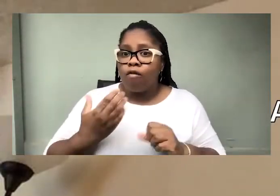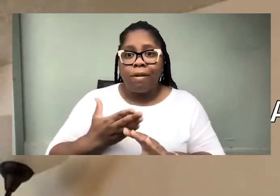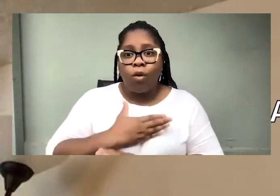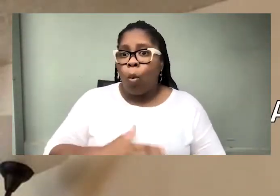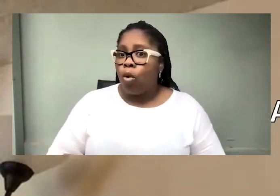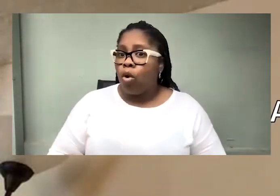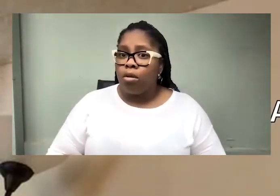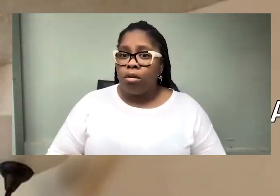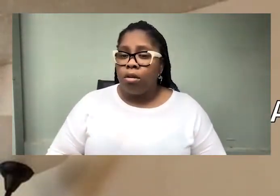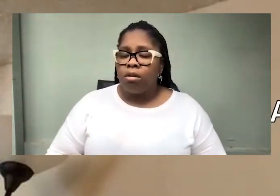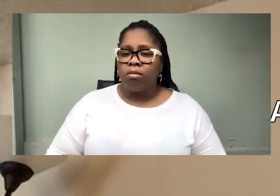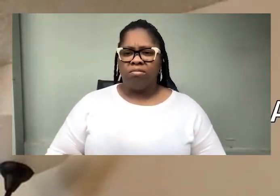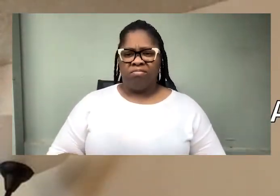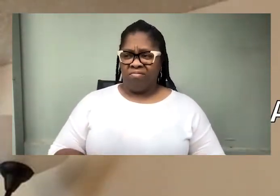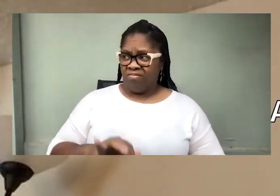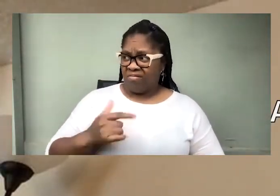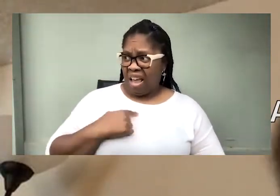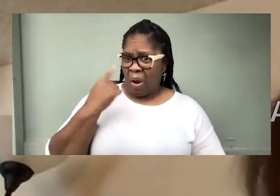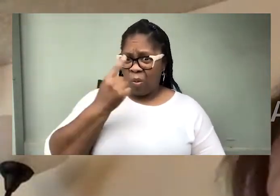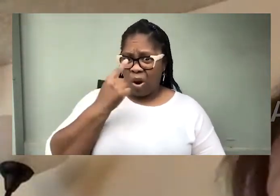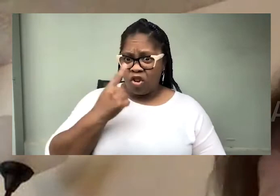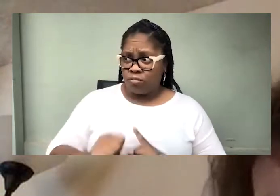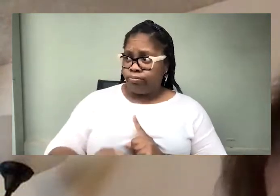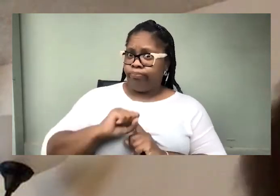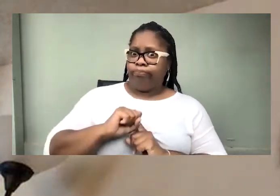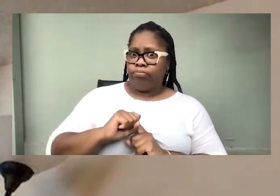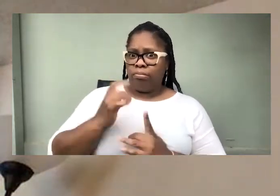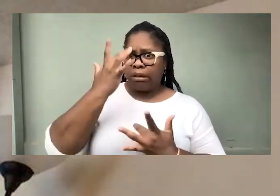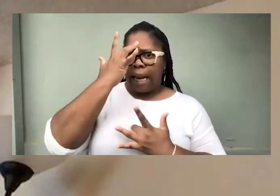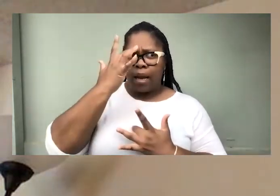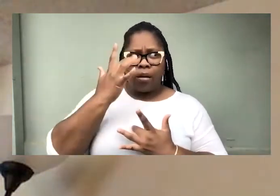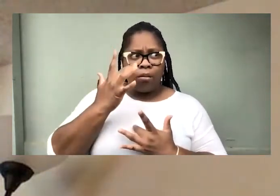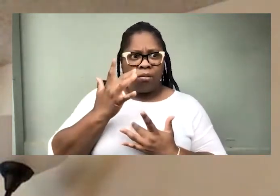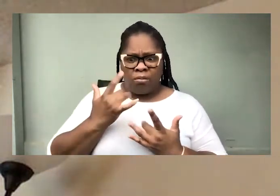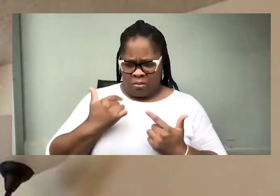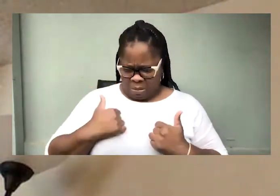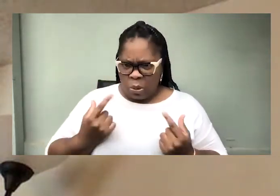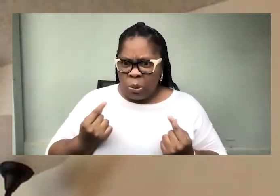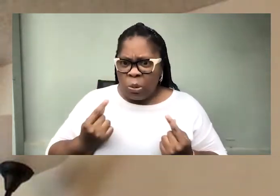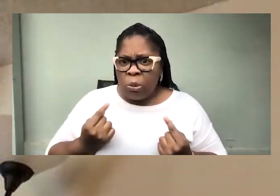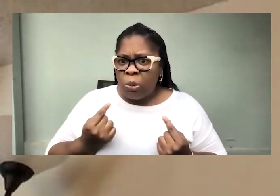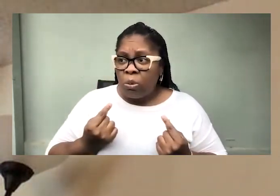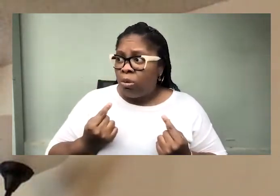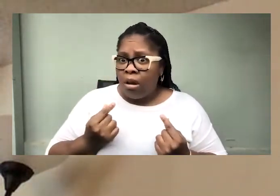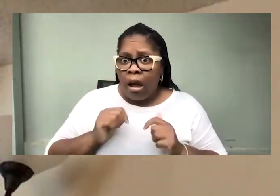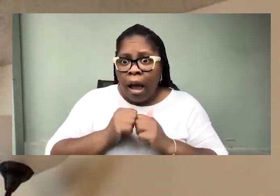me if suddenly I became ill or something and I couldn't continue. I couldn't work,